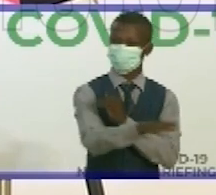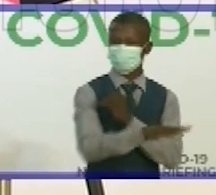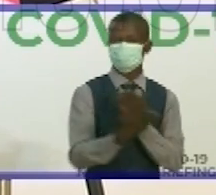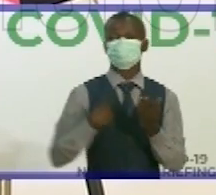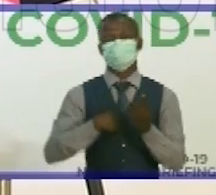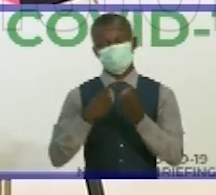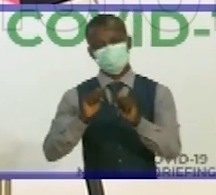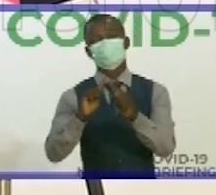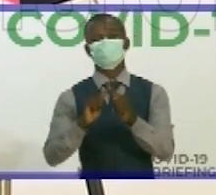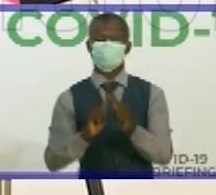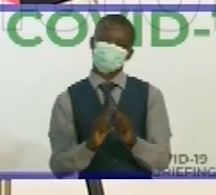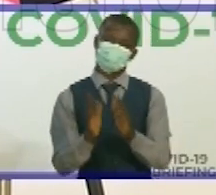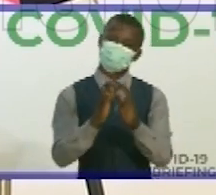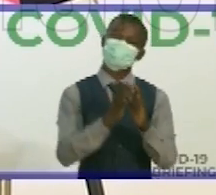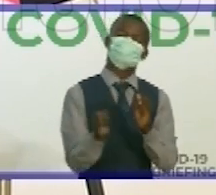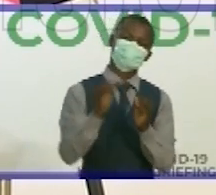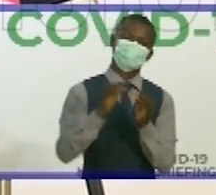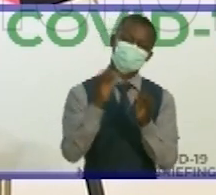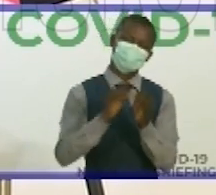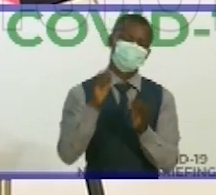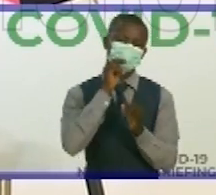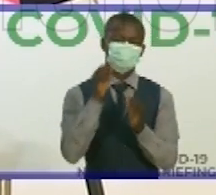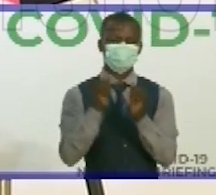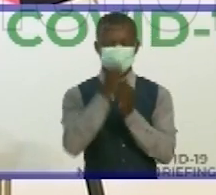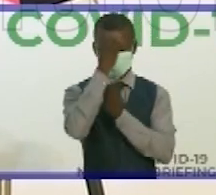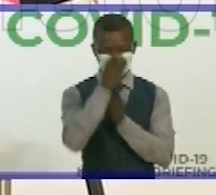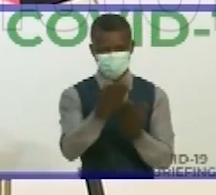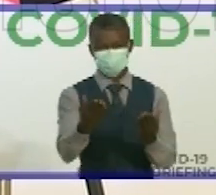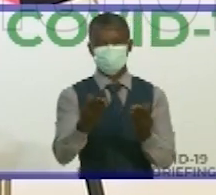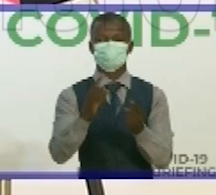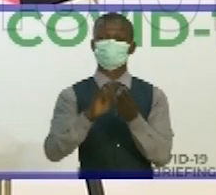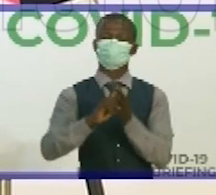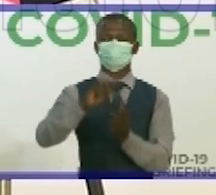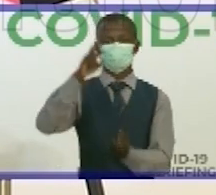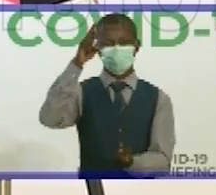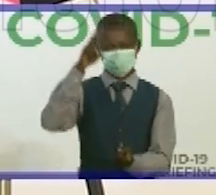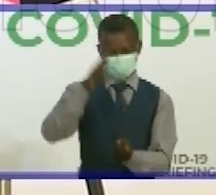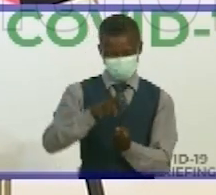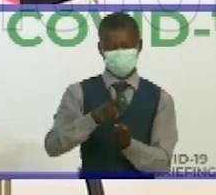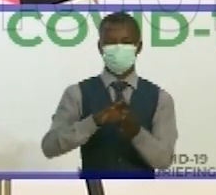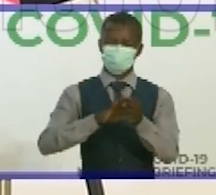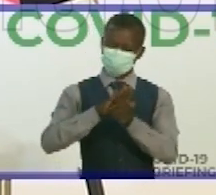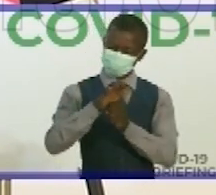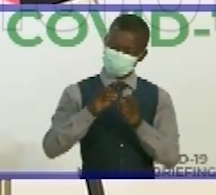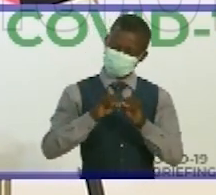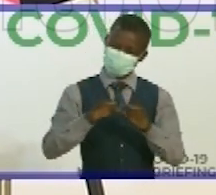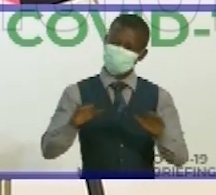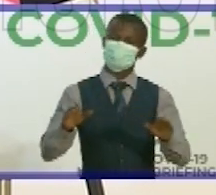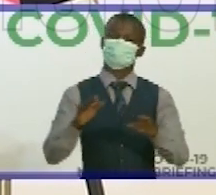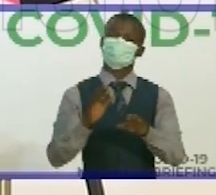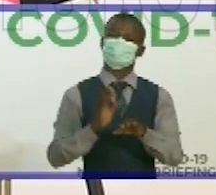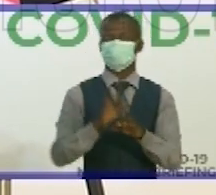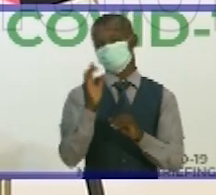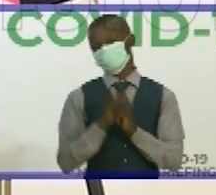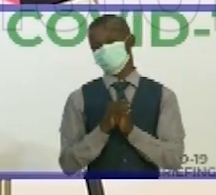more Nigerians with life-saving information to mitigate the COVID infection.